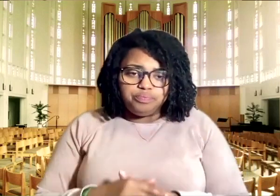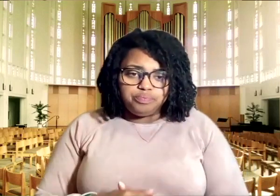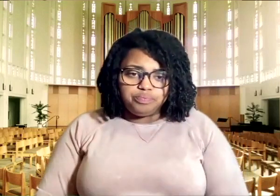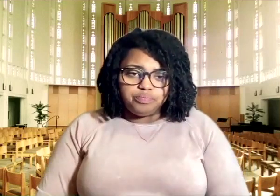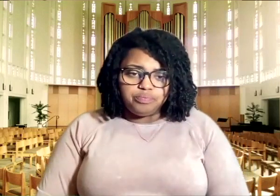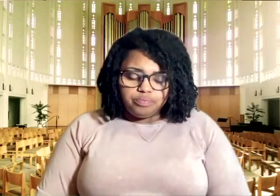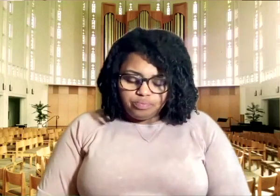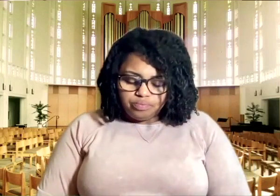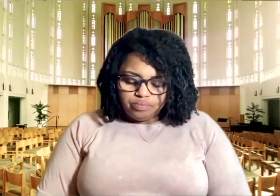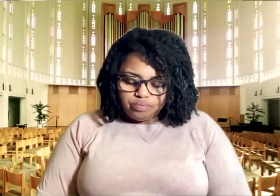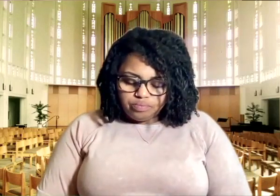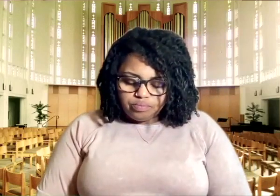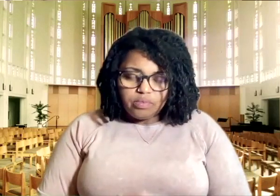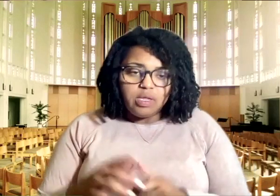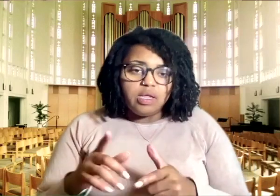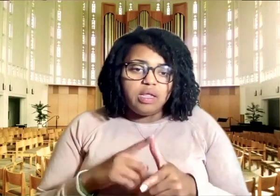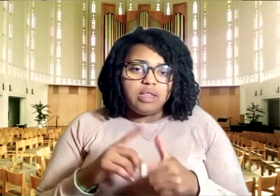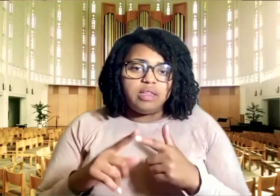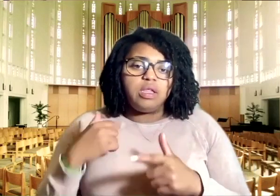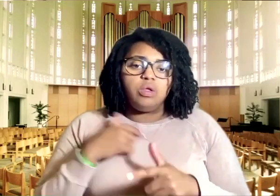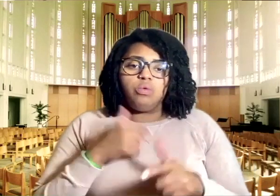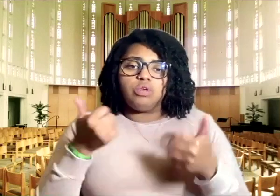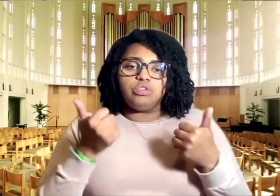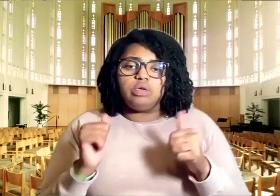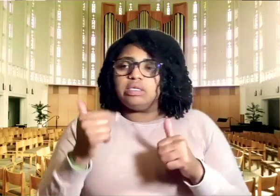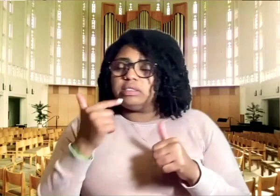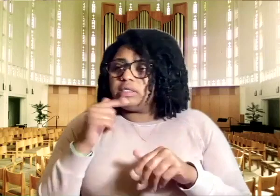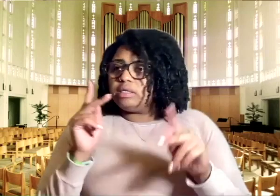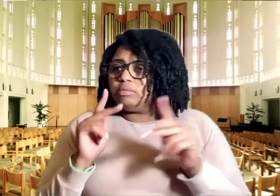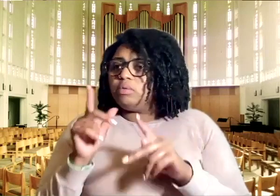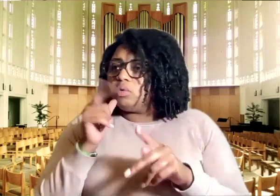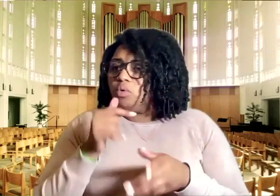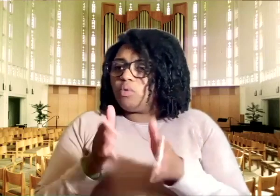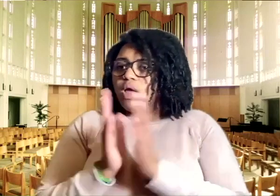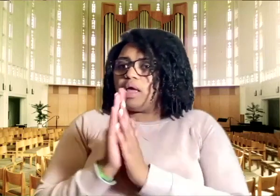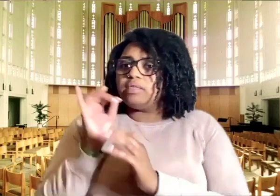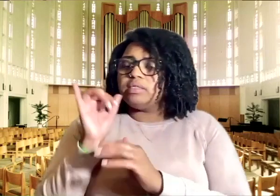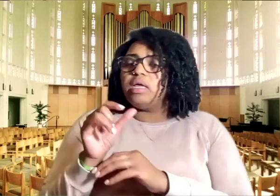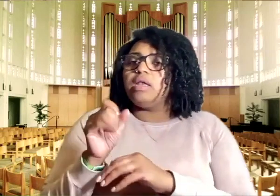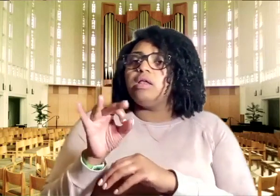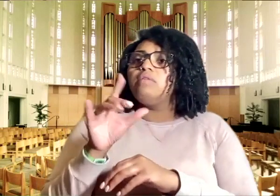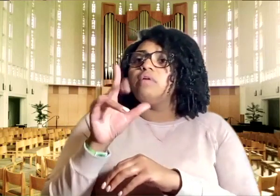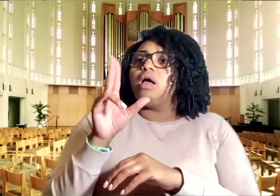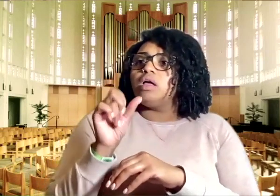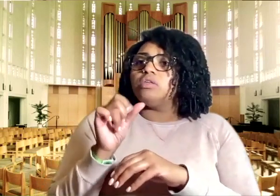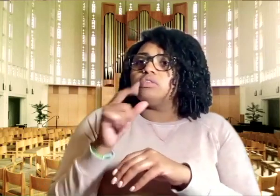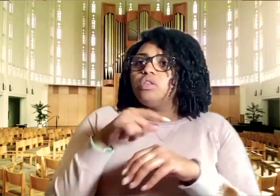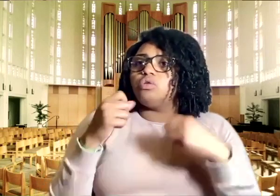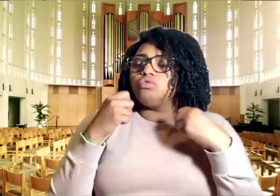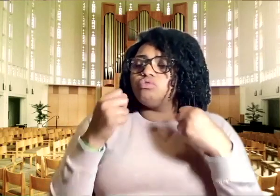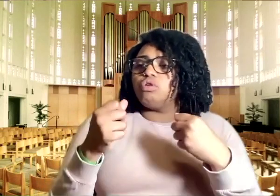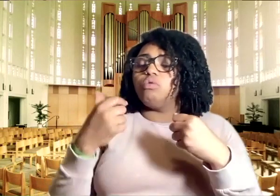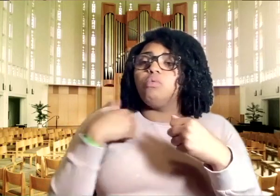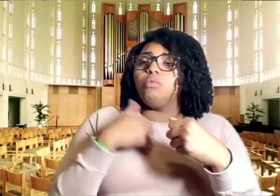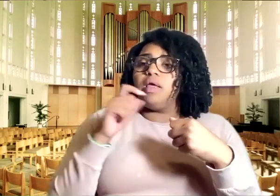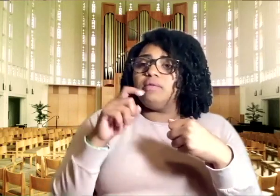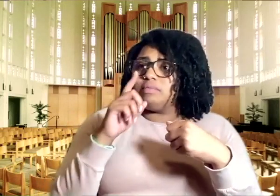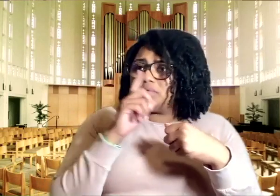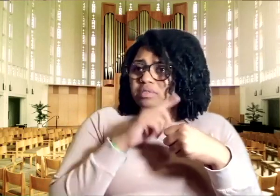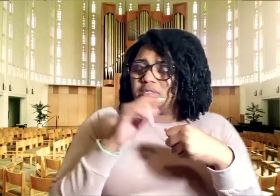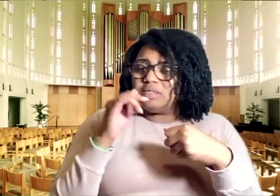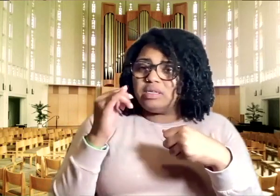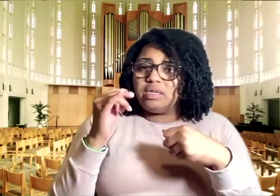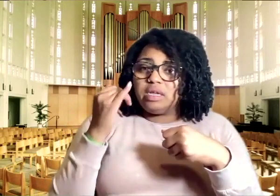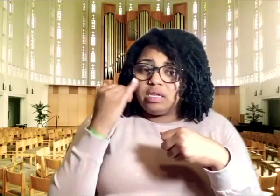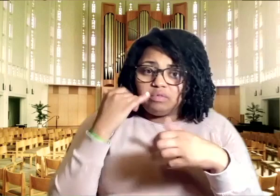And then we try to say the people who ask this of us are strong. We have to pretend as if the one who requires this of